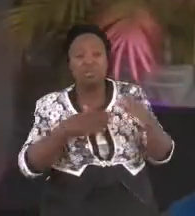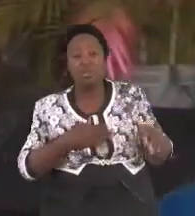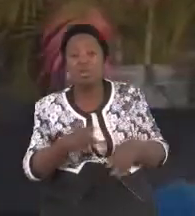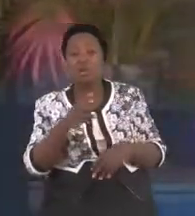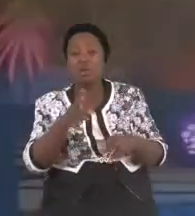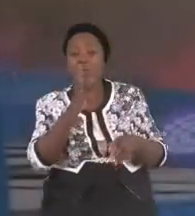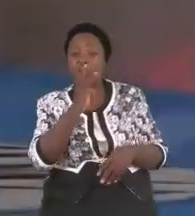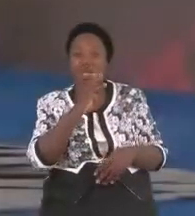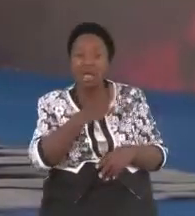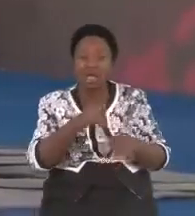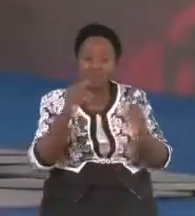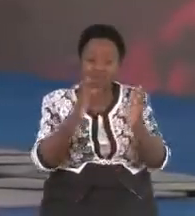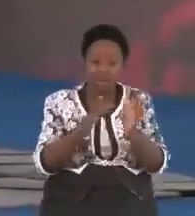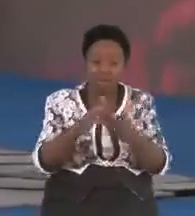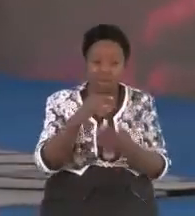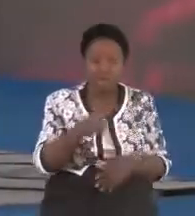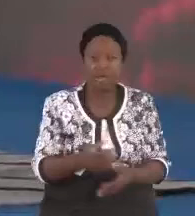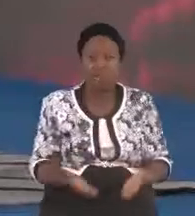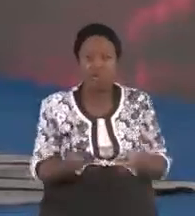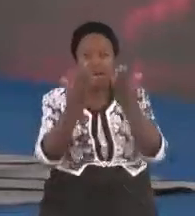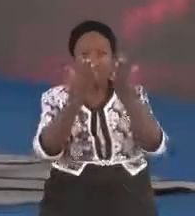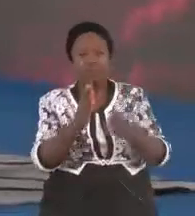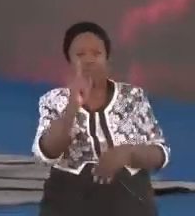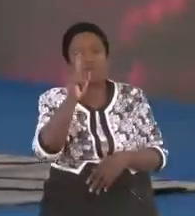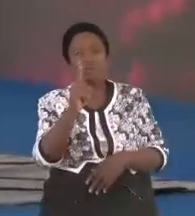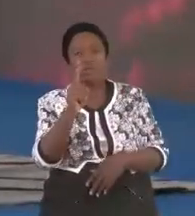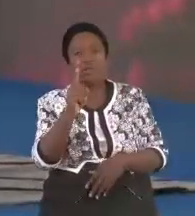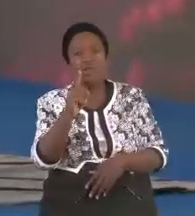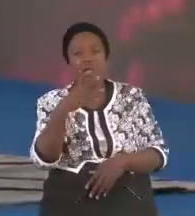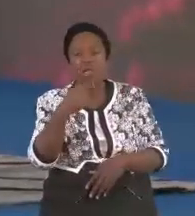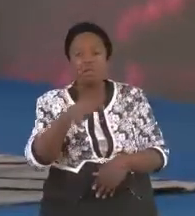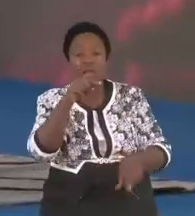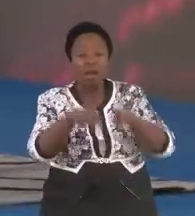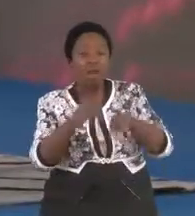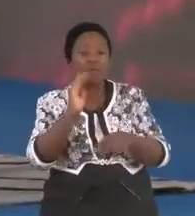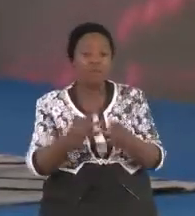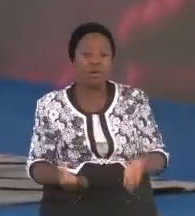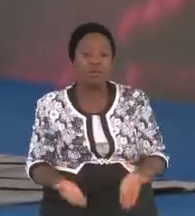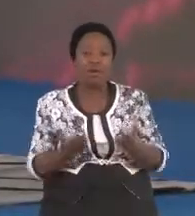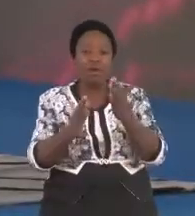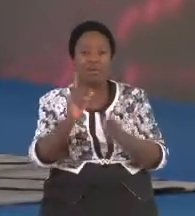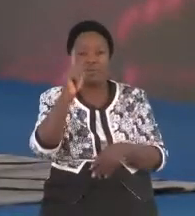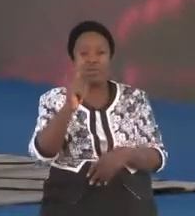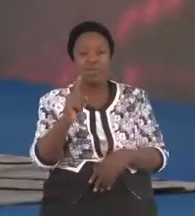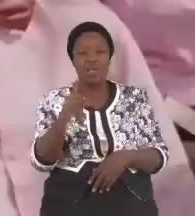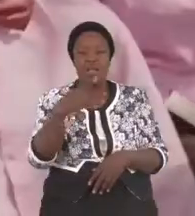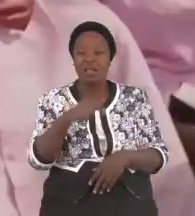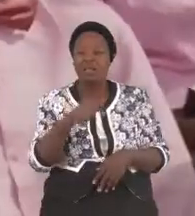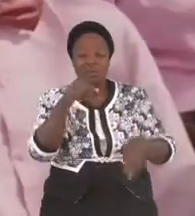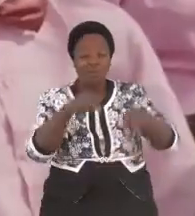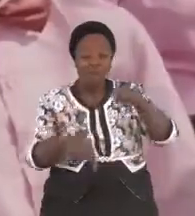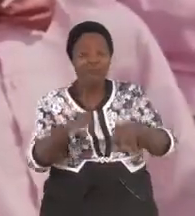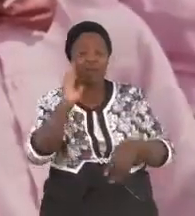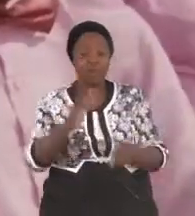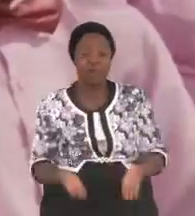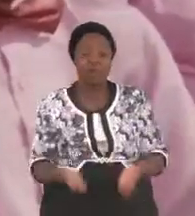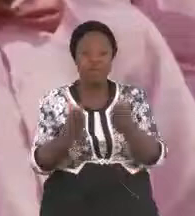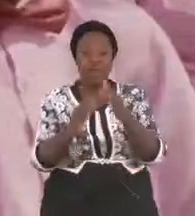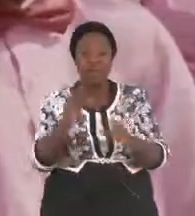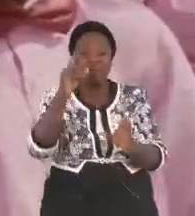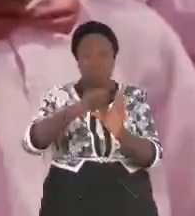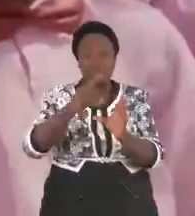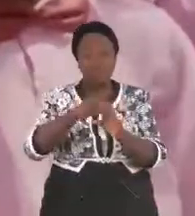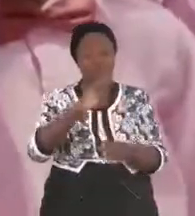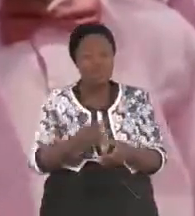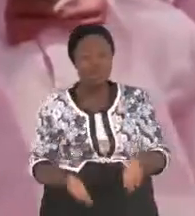said, "Rise up." The lame will rise up. The paralyzed will rise up. You've been there,